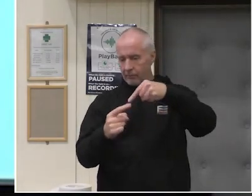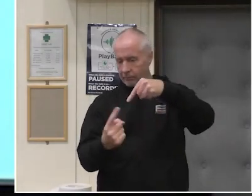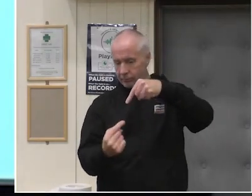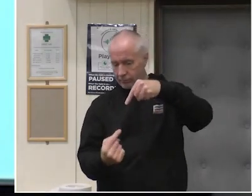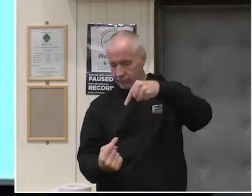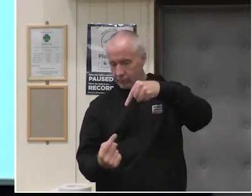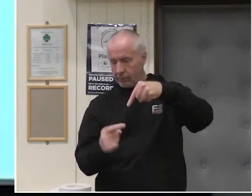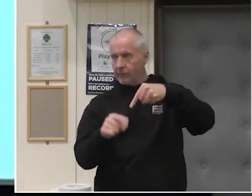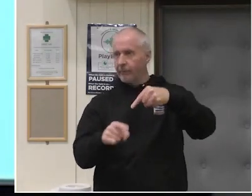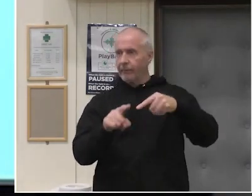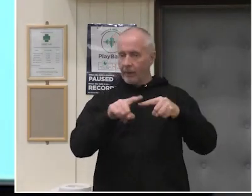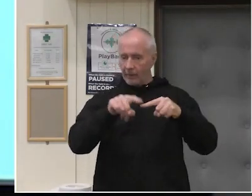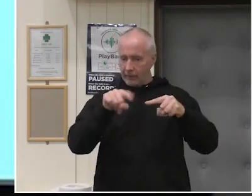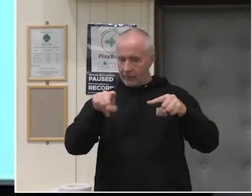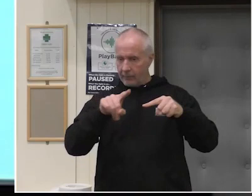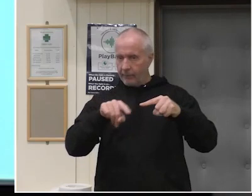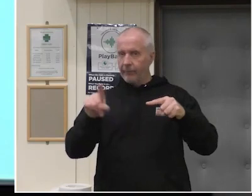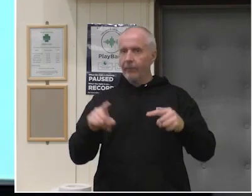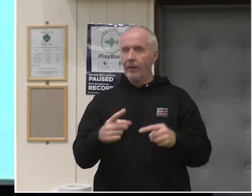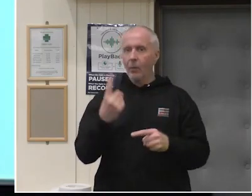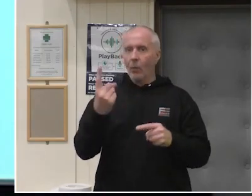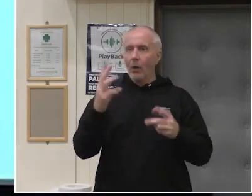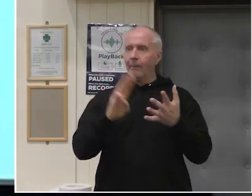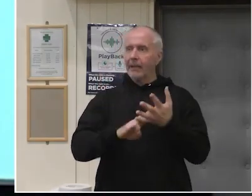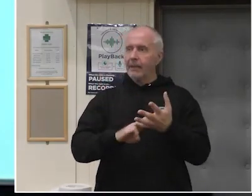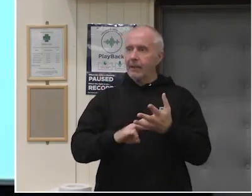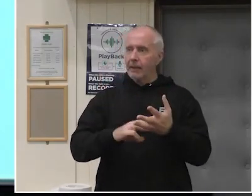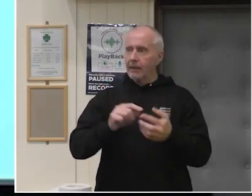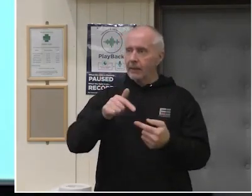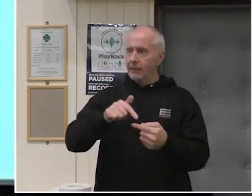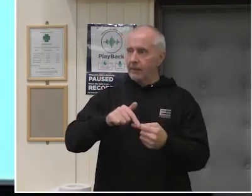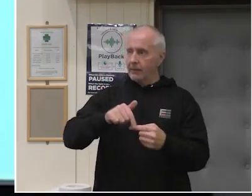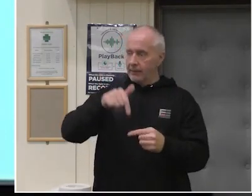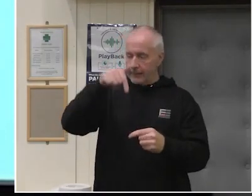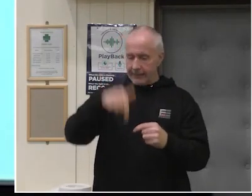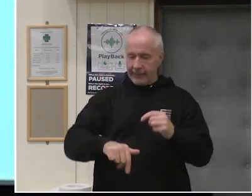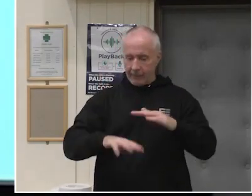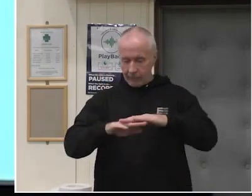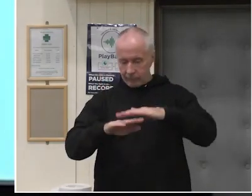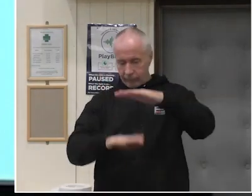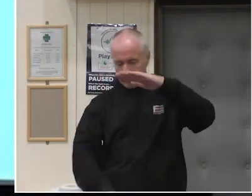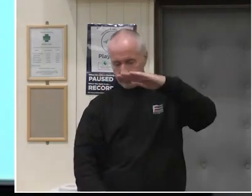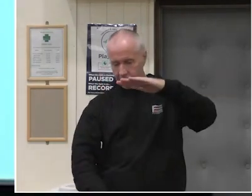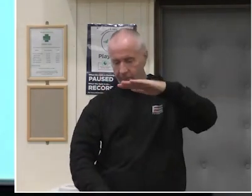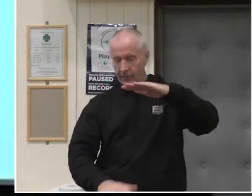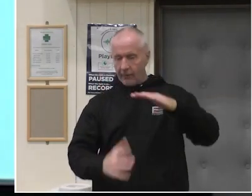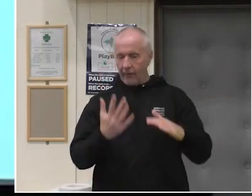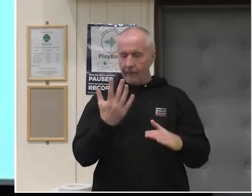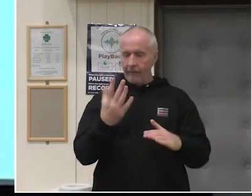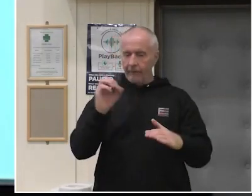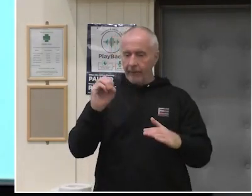it. It's 1 metre deep, 50 centimetres wide, and